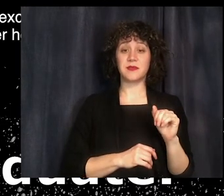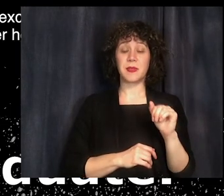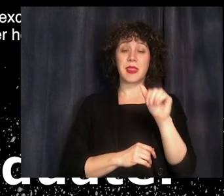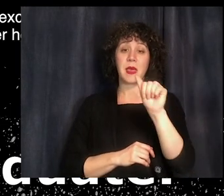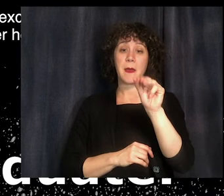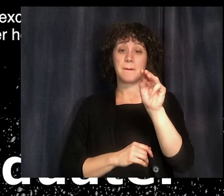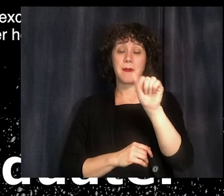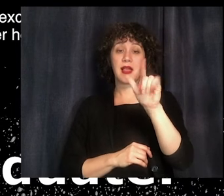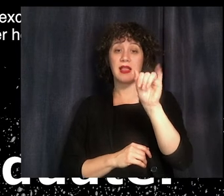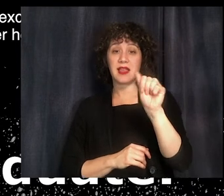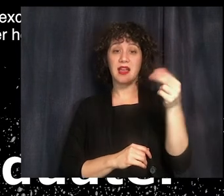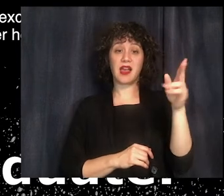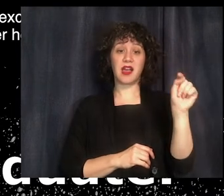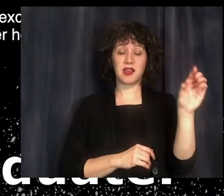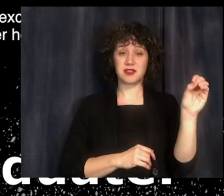Amelia Hunt.